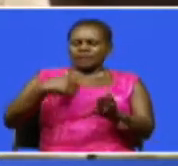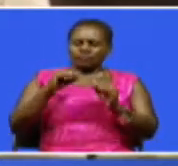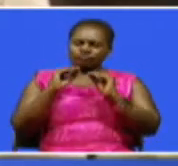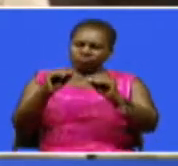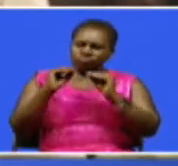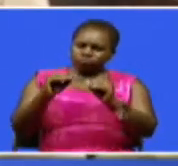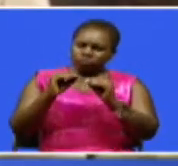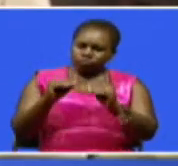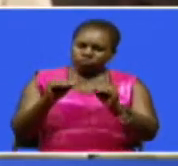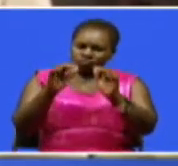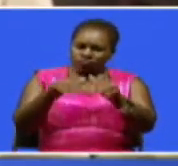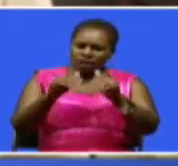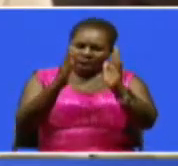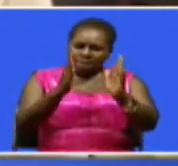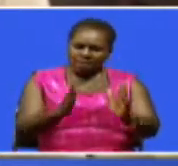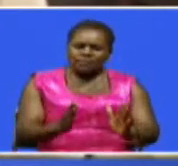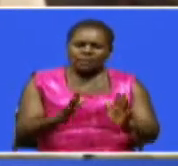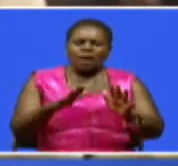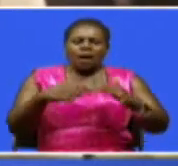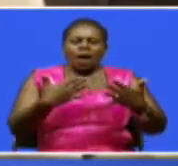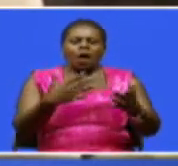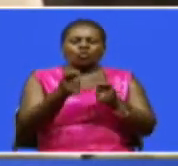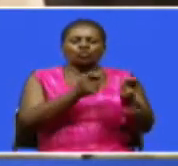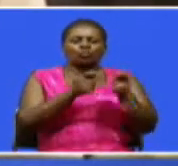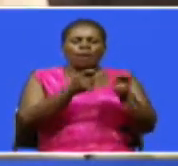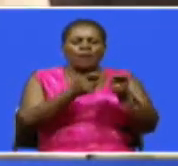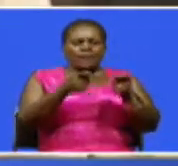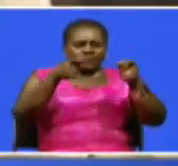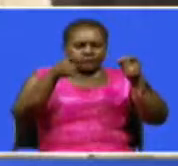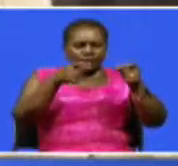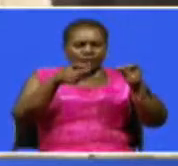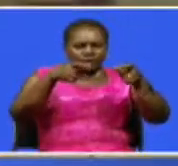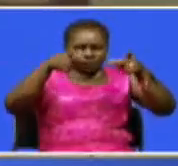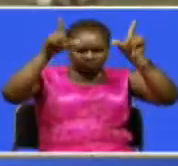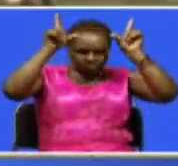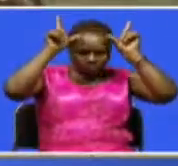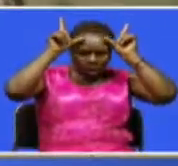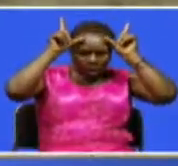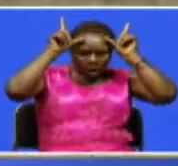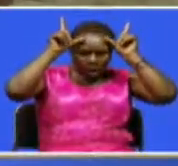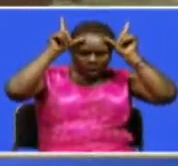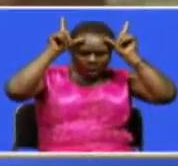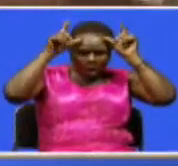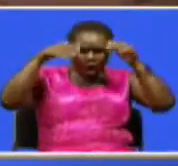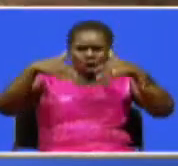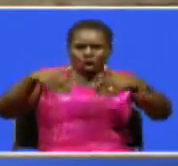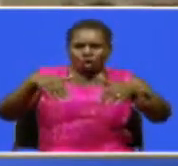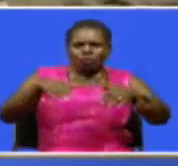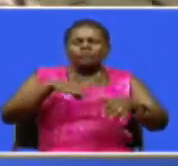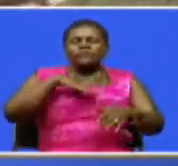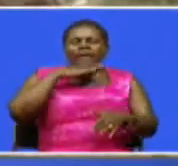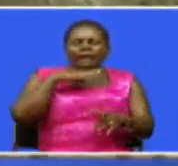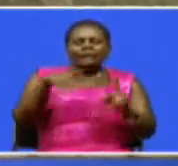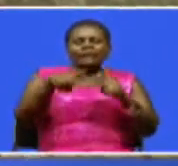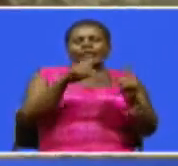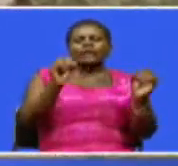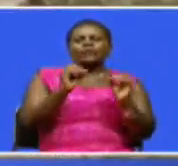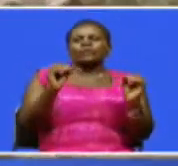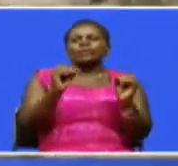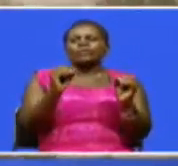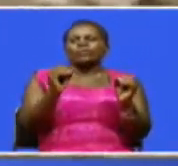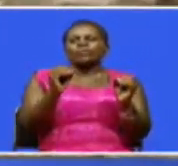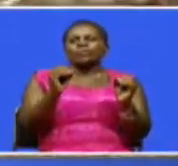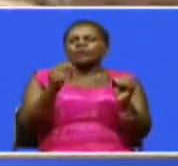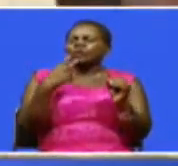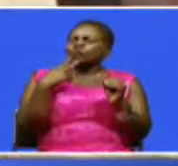farmers on how to manage their livestock so that they don't lose their livestock to drought. We are producing